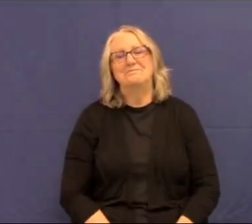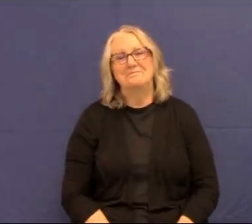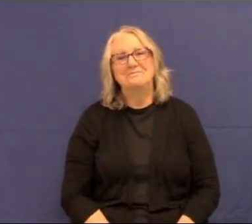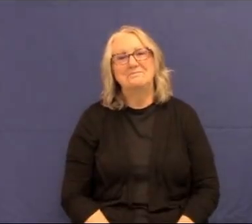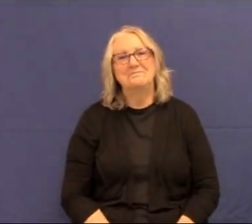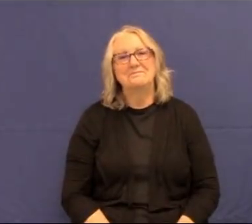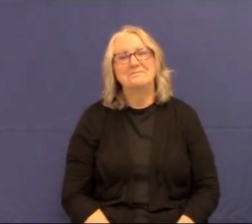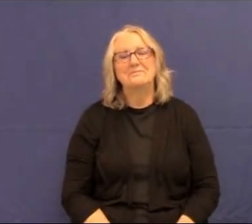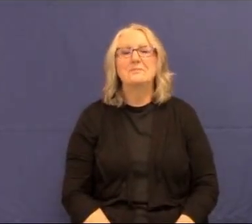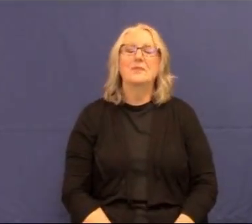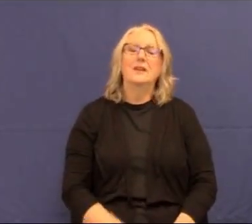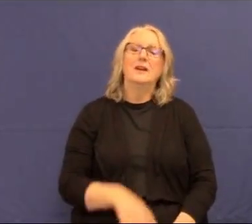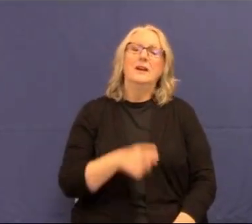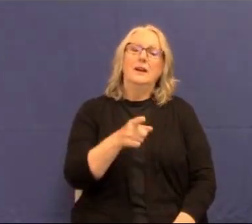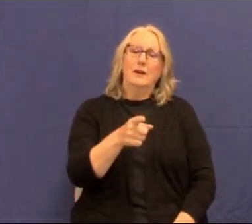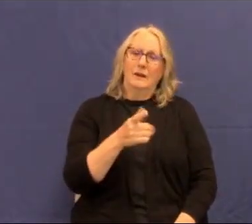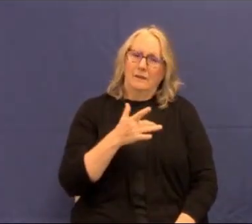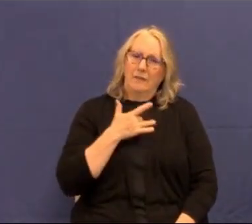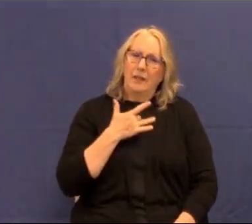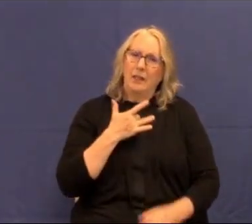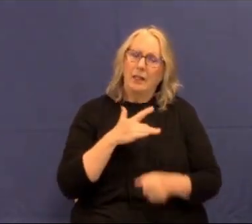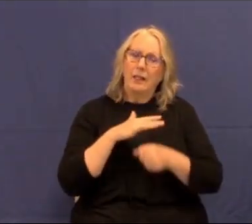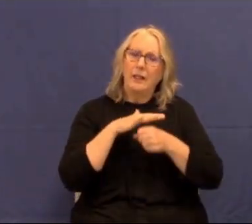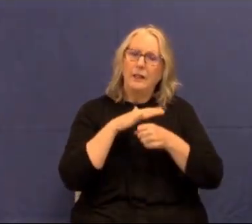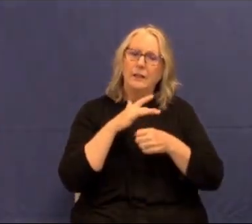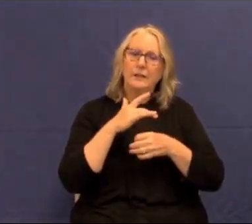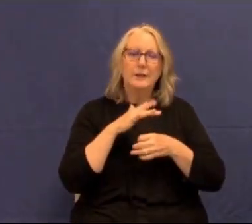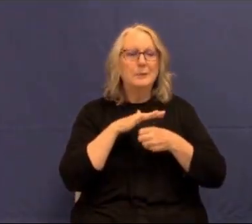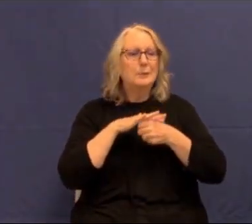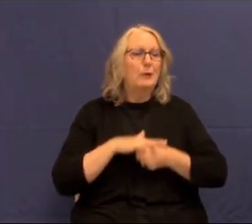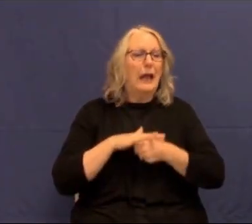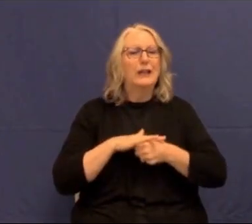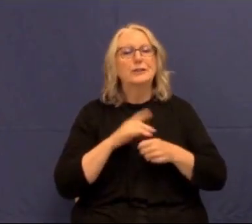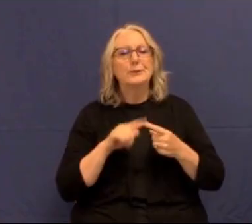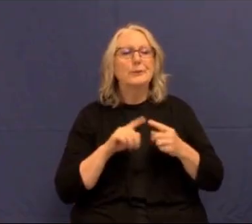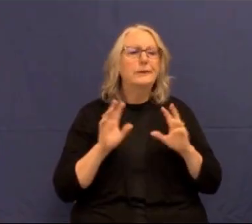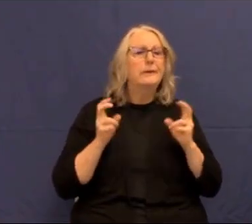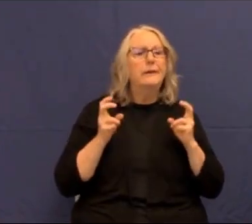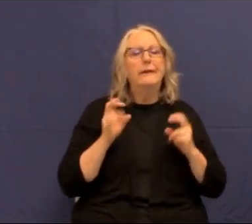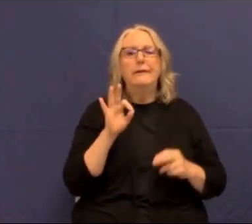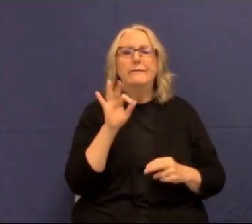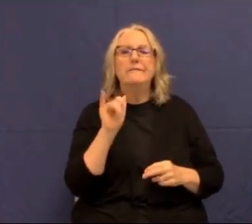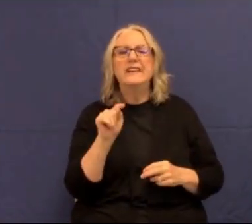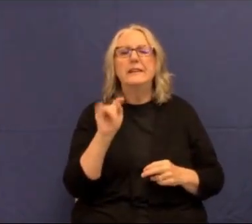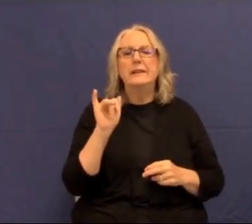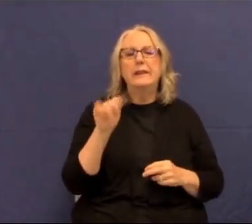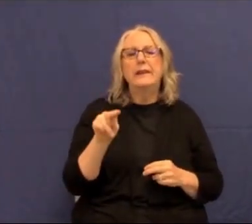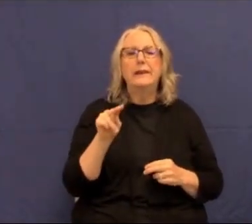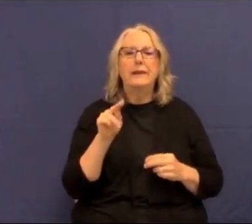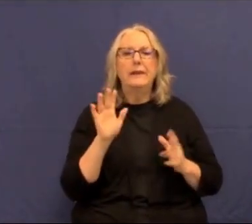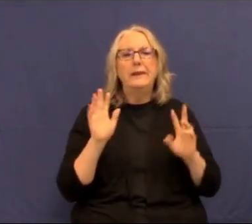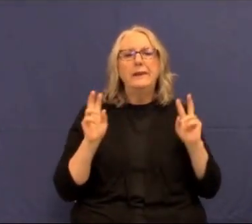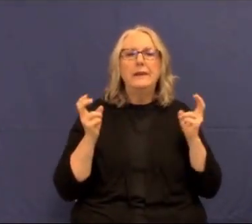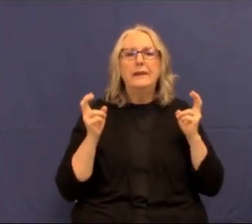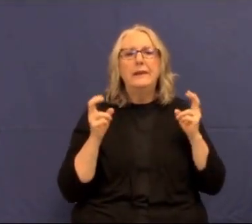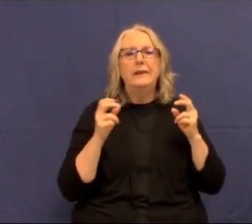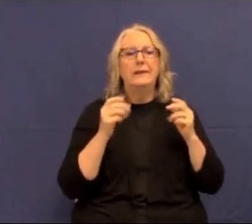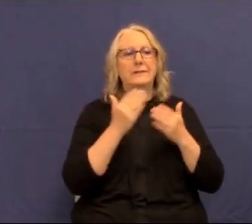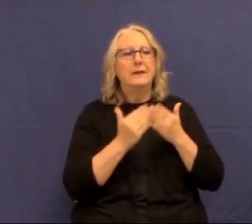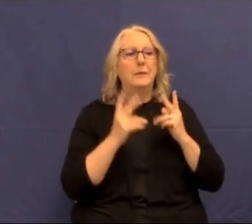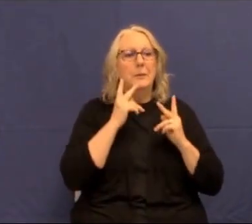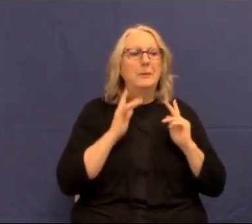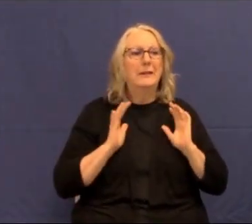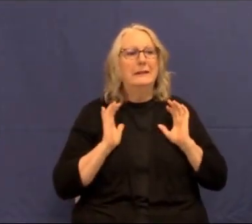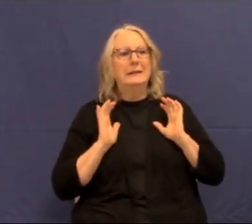Great. So, do you feel the pressure to like fit in? You know, how it can maybe